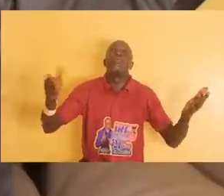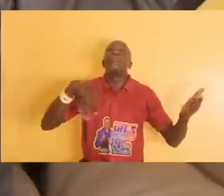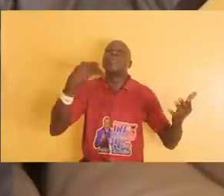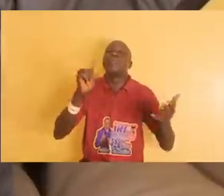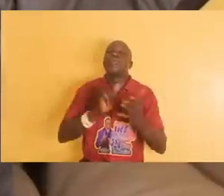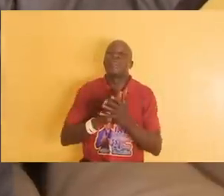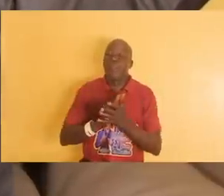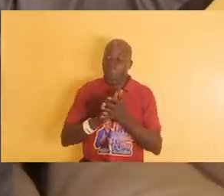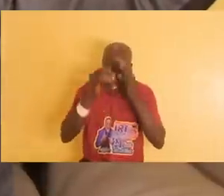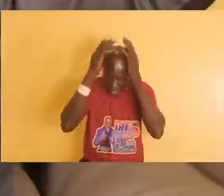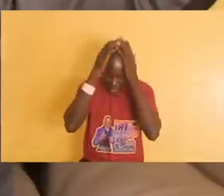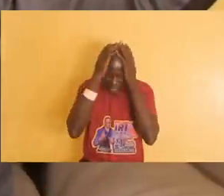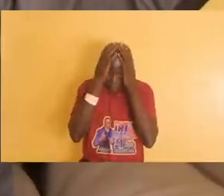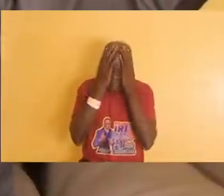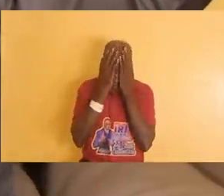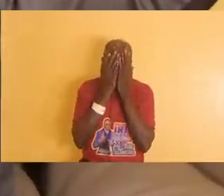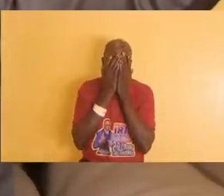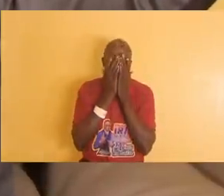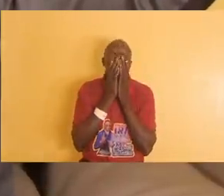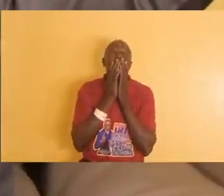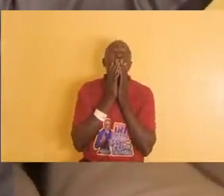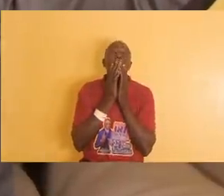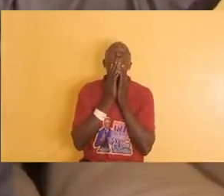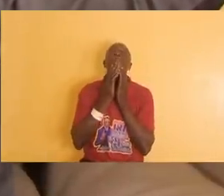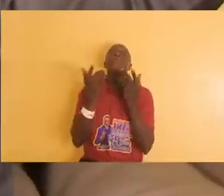say wa ya mi lenu